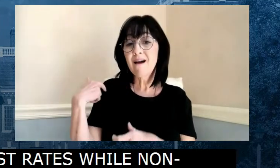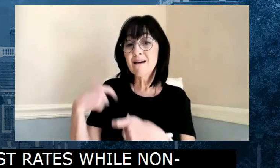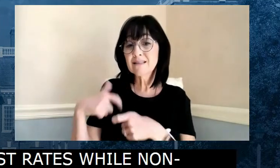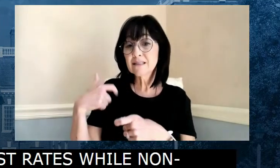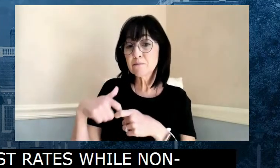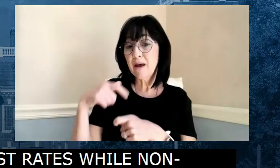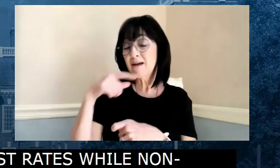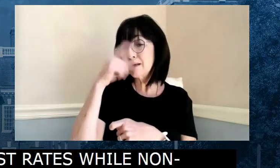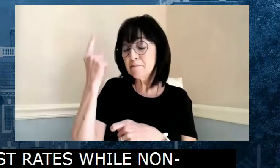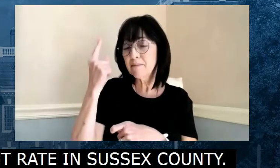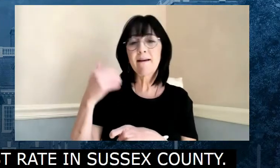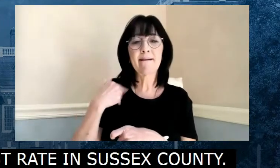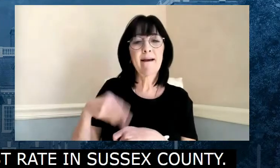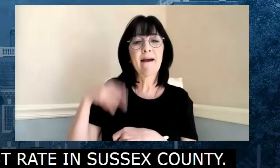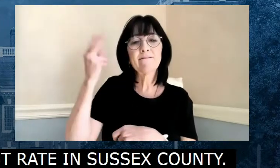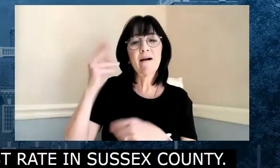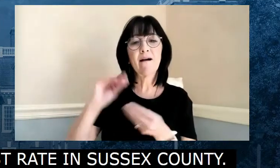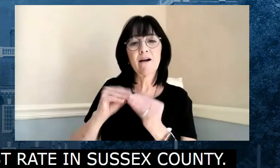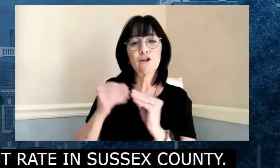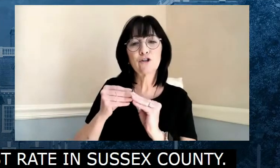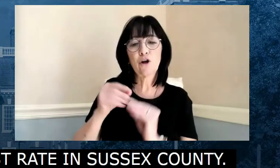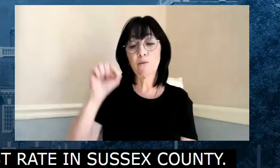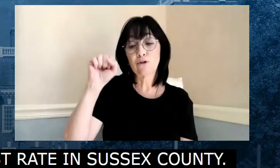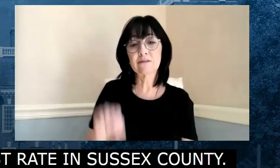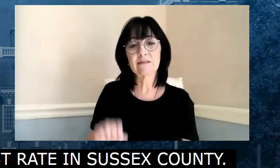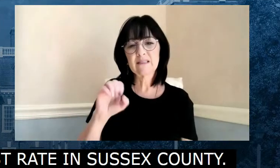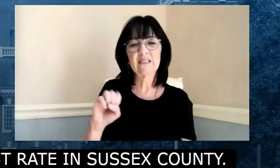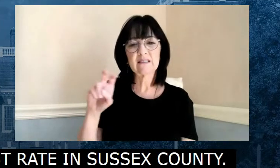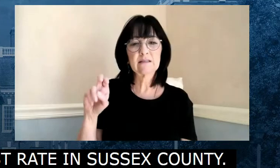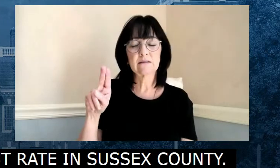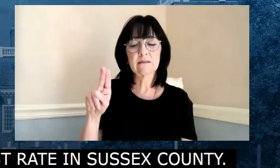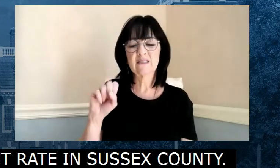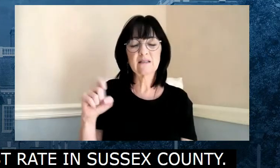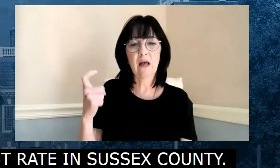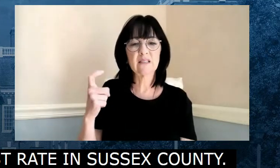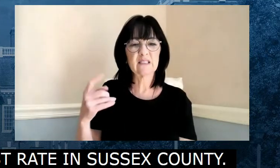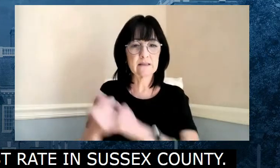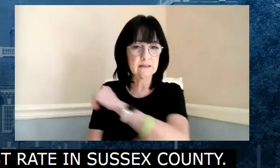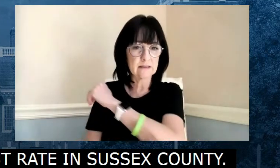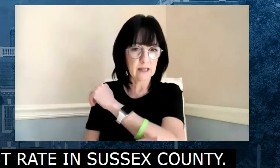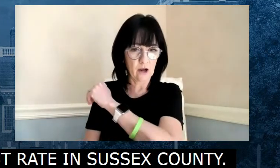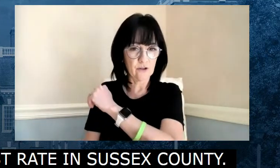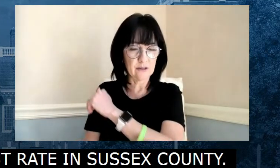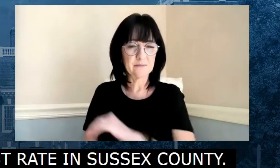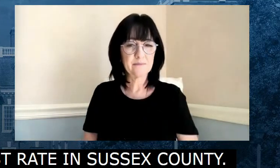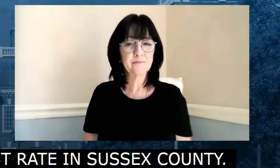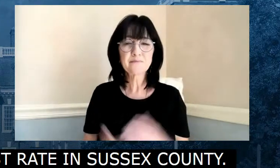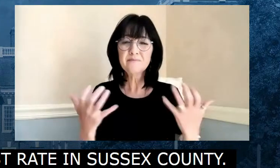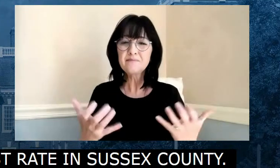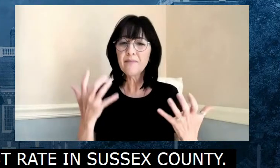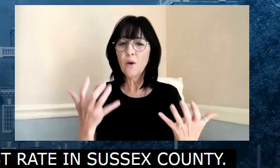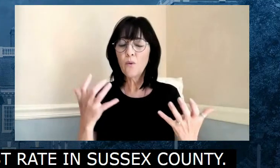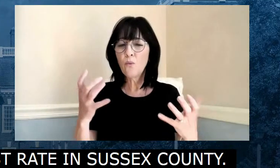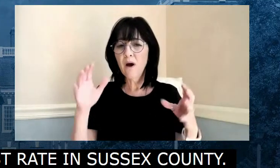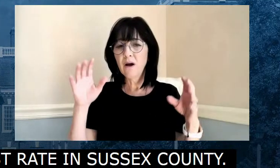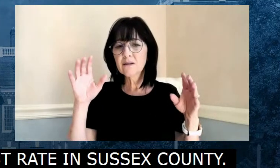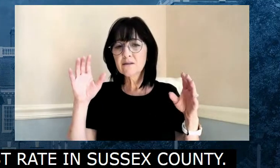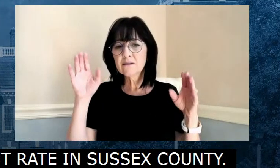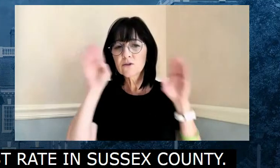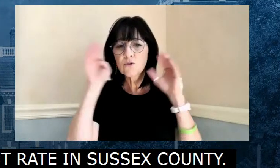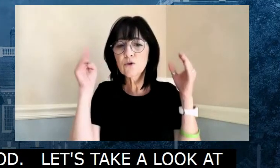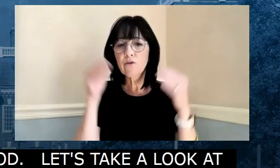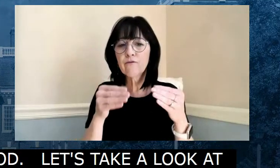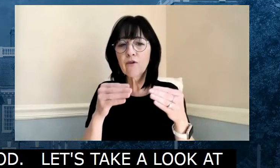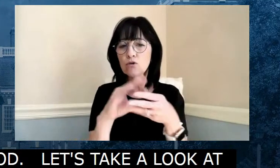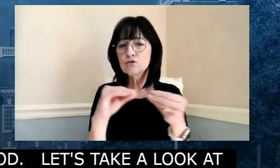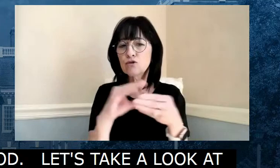overall, those numbers look good. But let's take a look at the variants. So our weekly look at the variant level in Delaware still shows a high